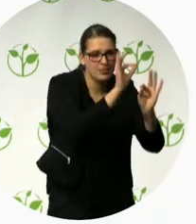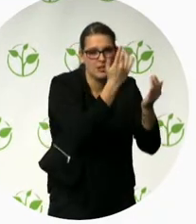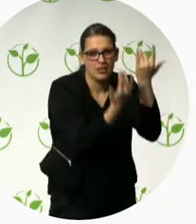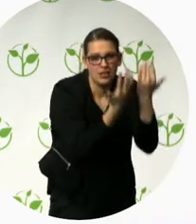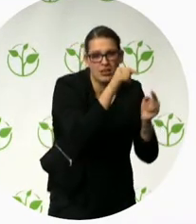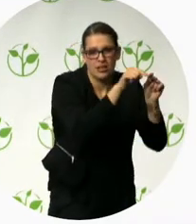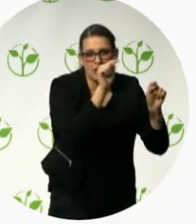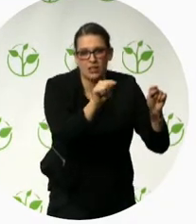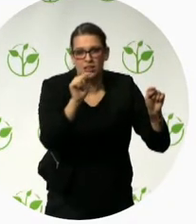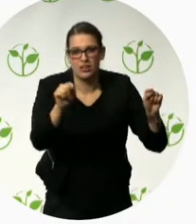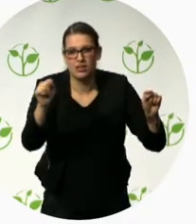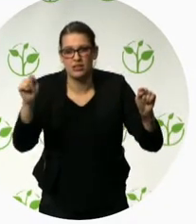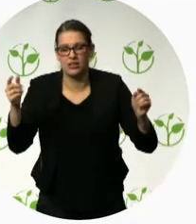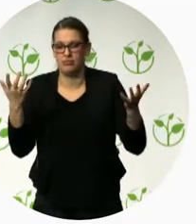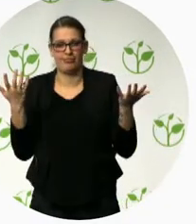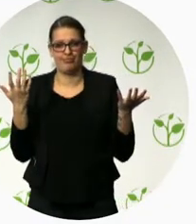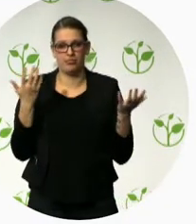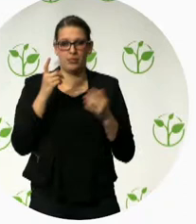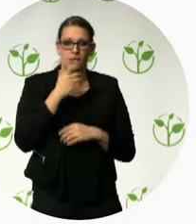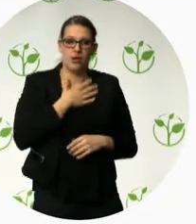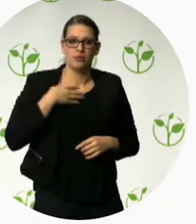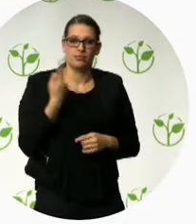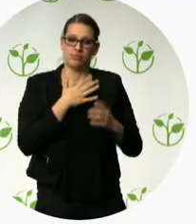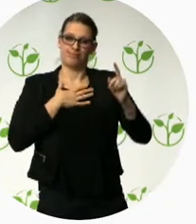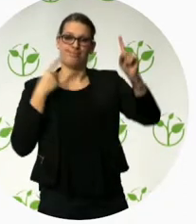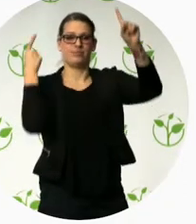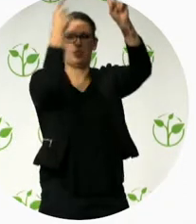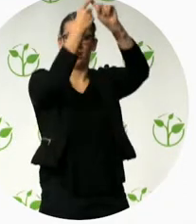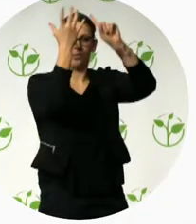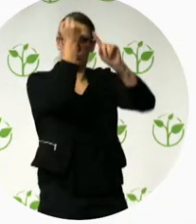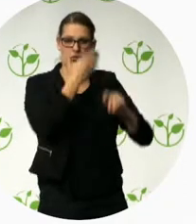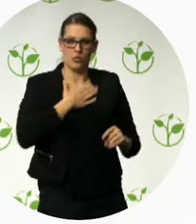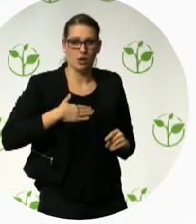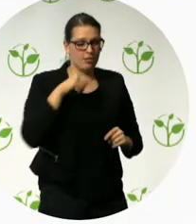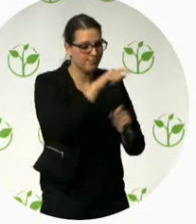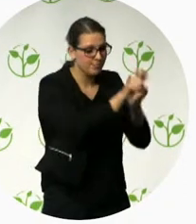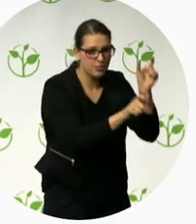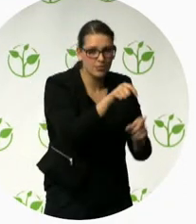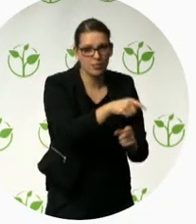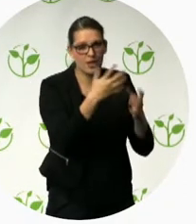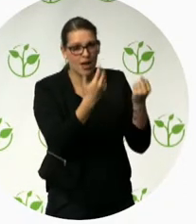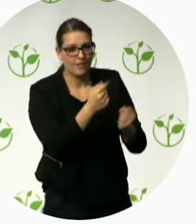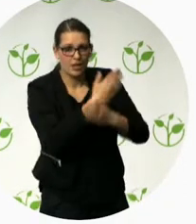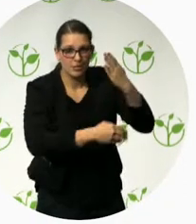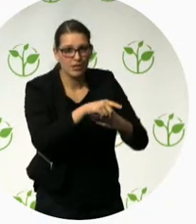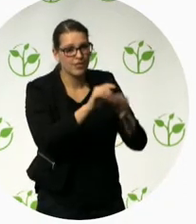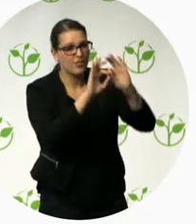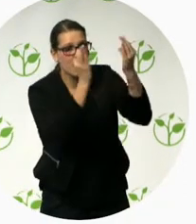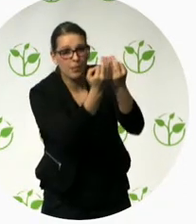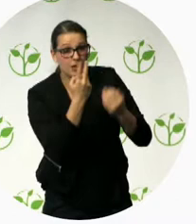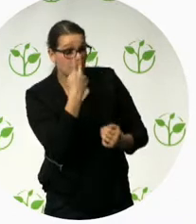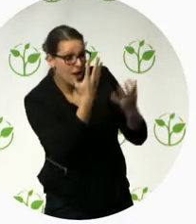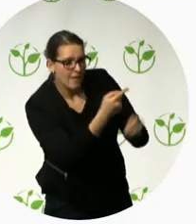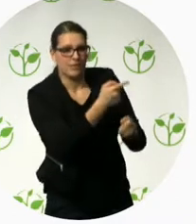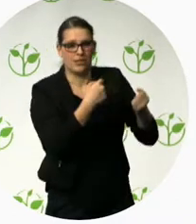identified, recognized, and most importantly, accepted. And there are a couple of social protection mechanisms in Nepal, and we are trying